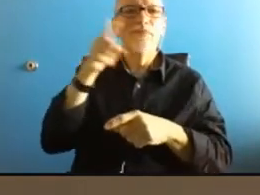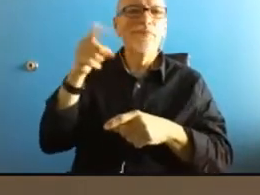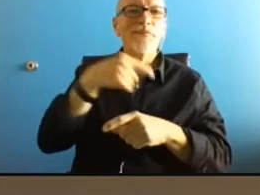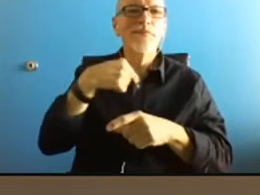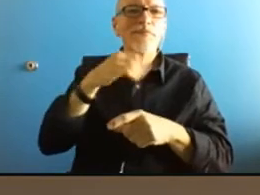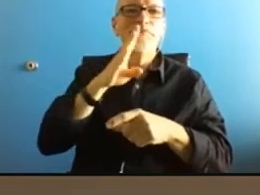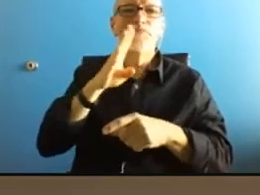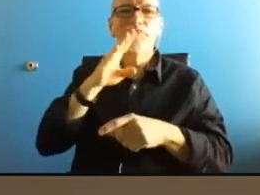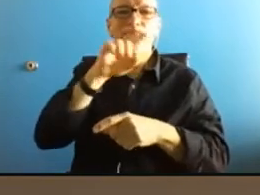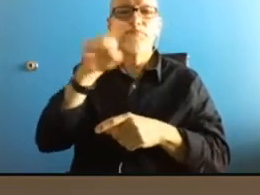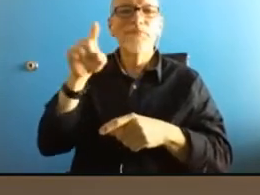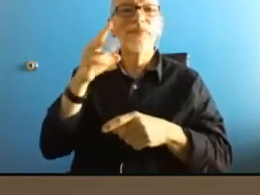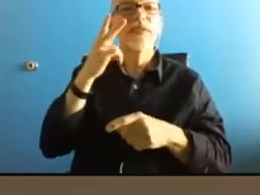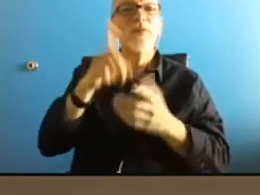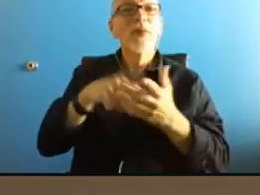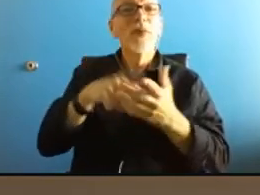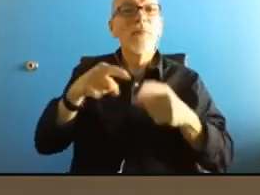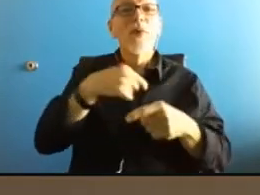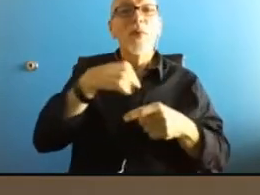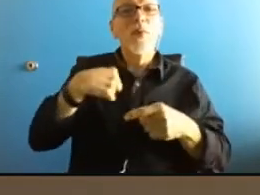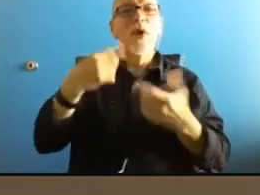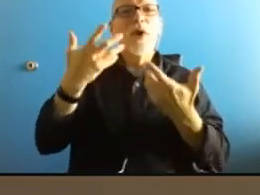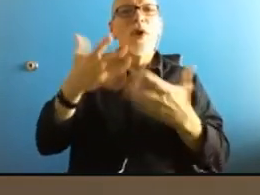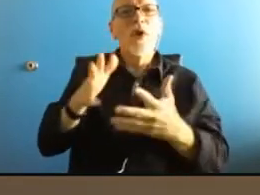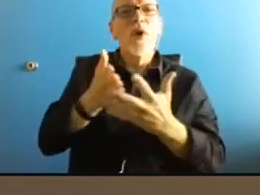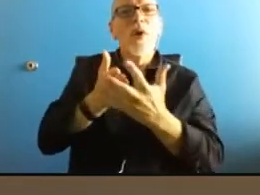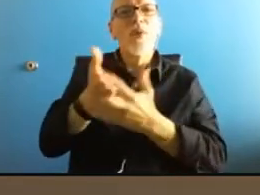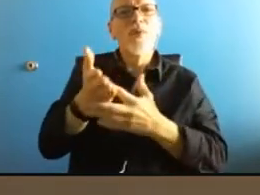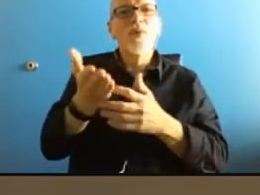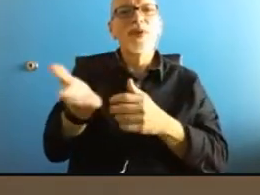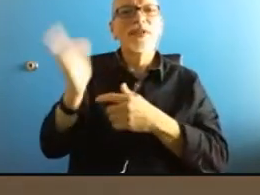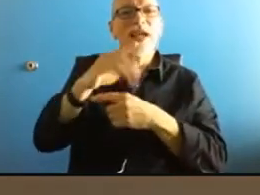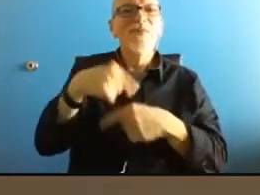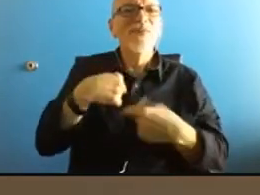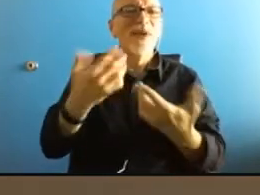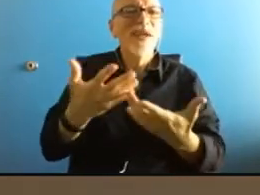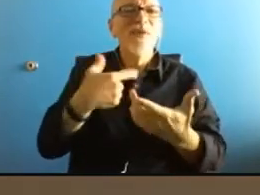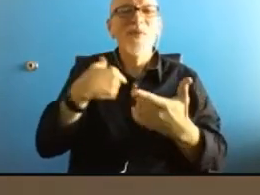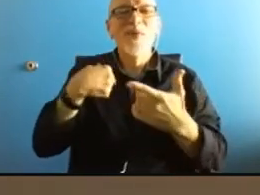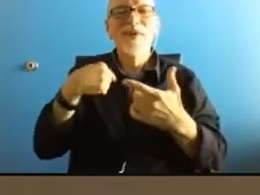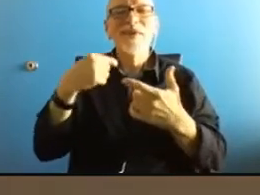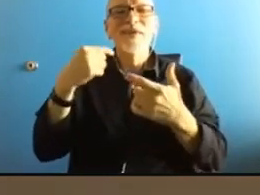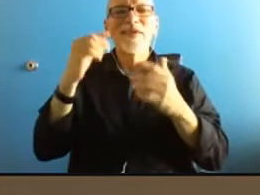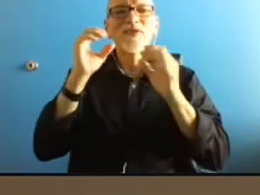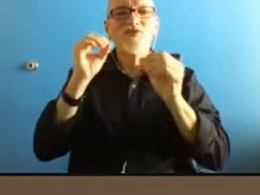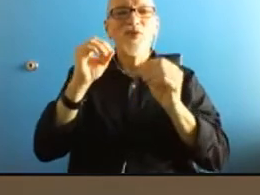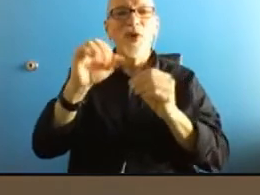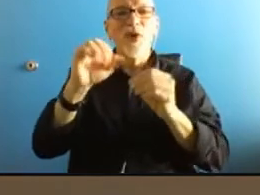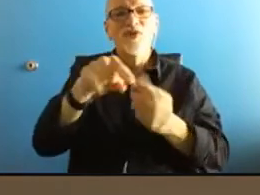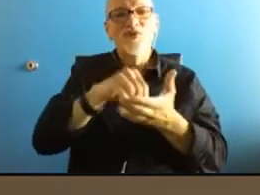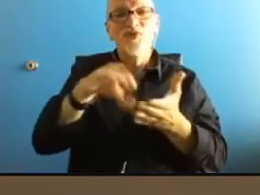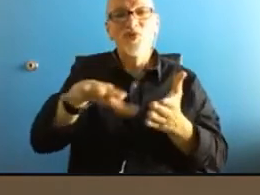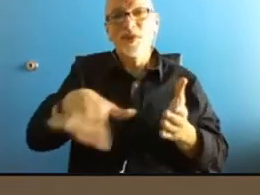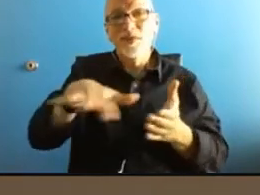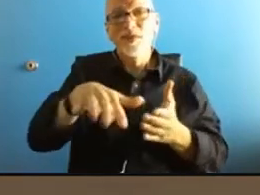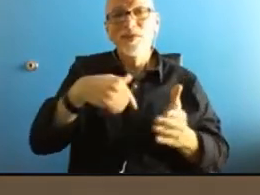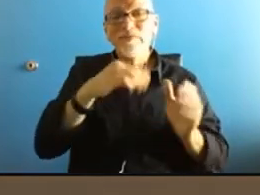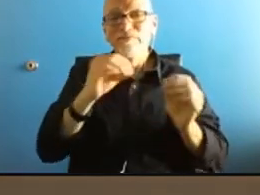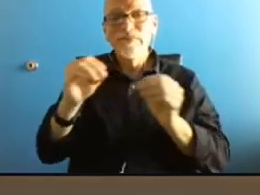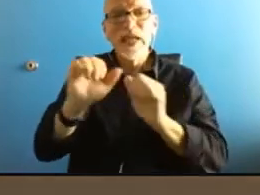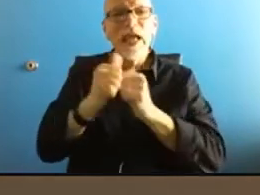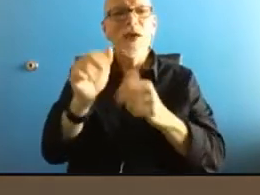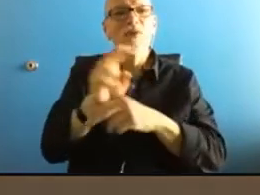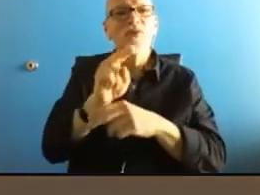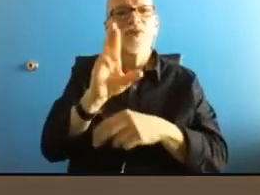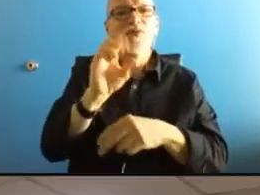basically what's happening is we have gone through the day while we were here and instructing these students on how to use these robots for